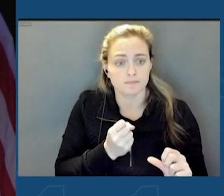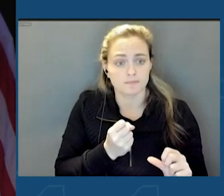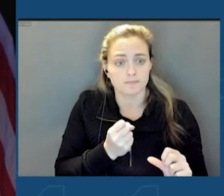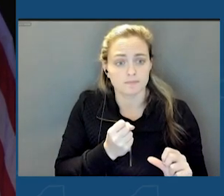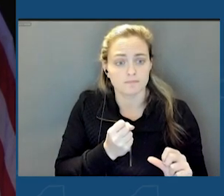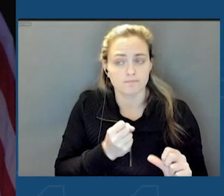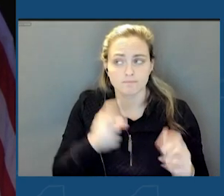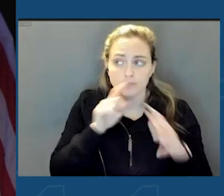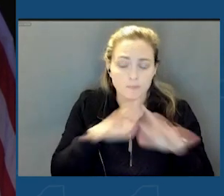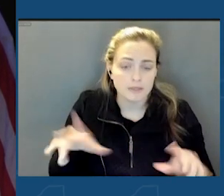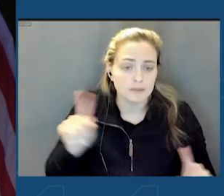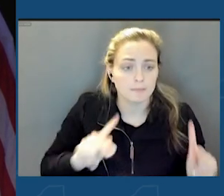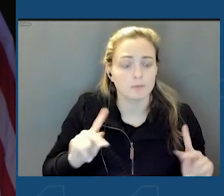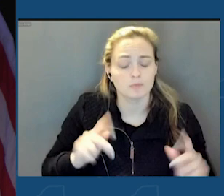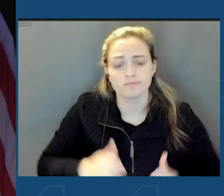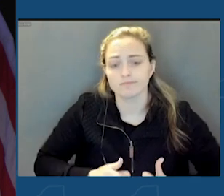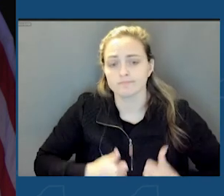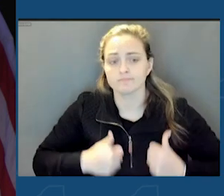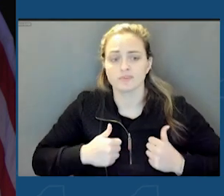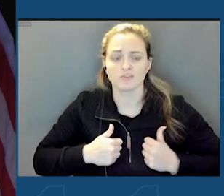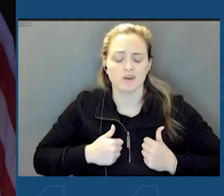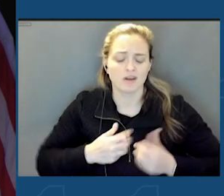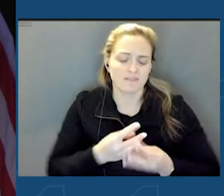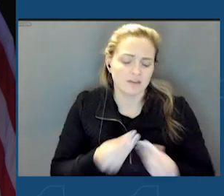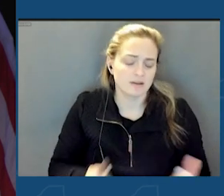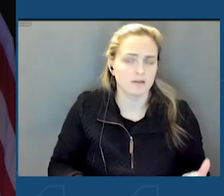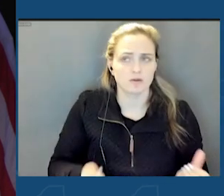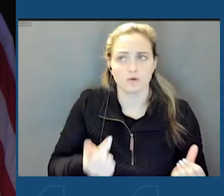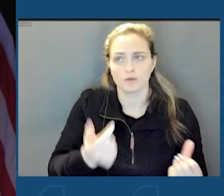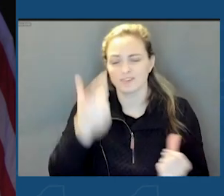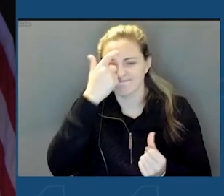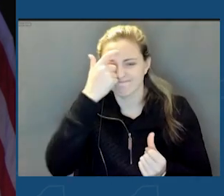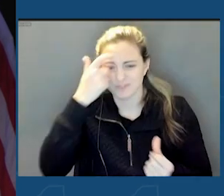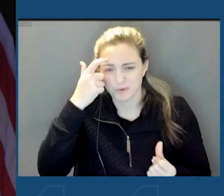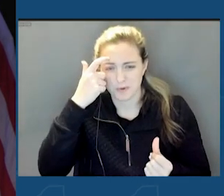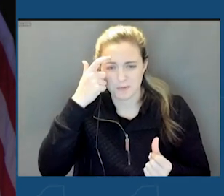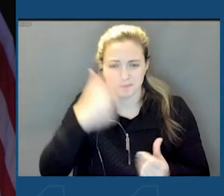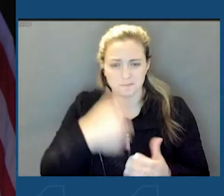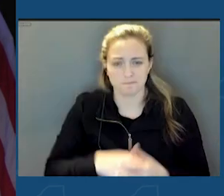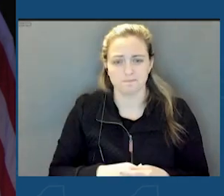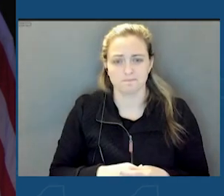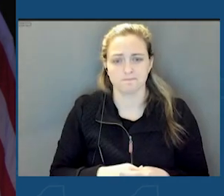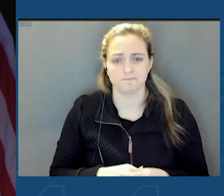Bless those who have survived and heal their memories of trauma.